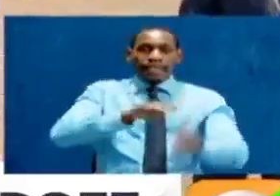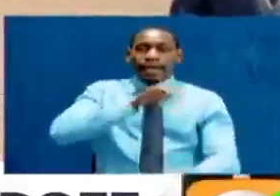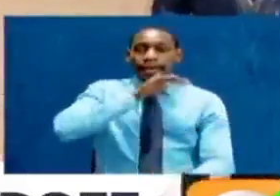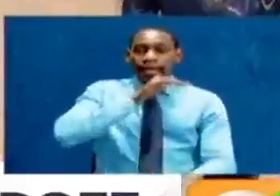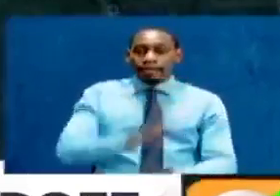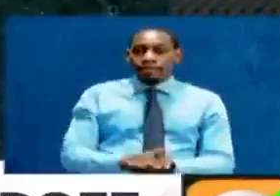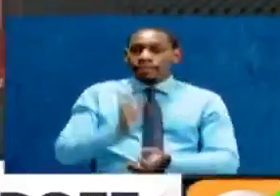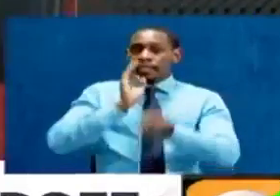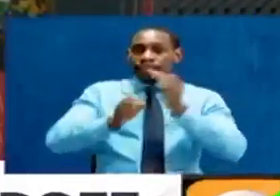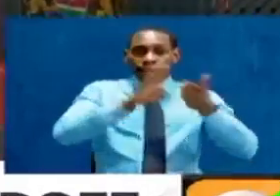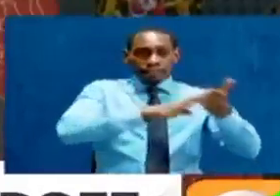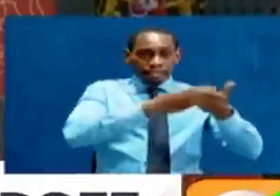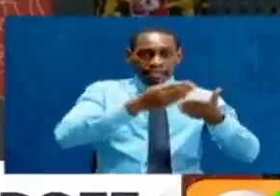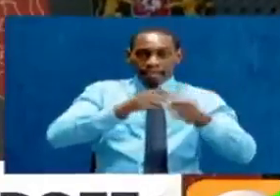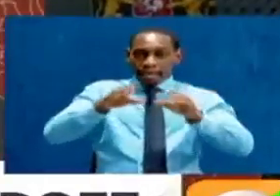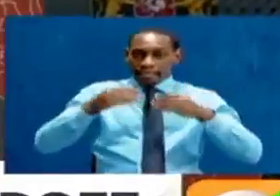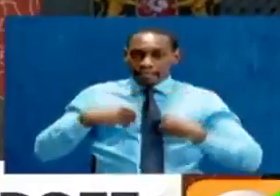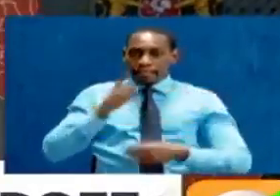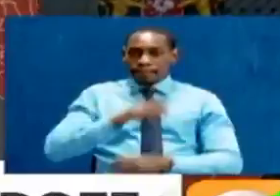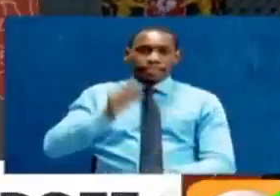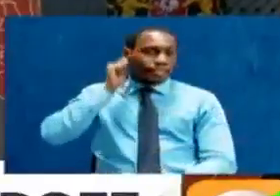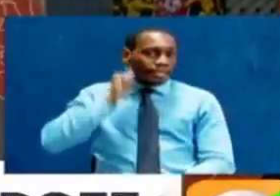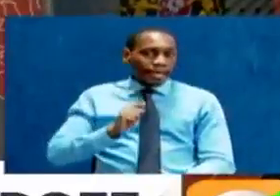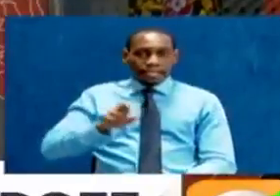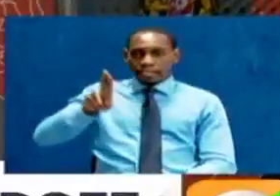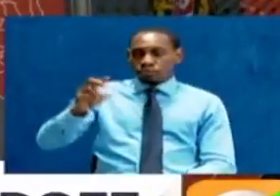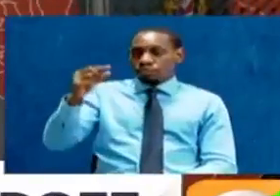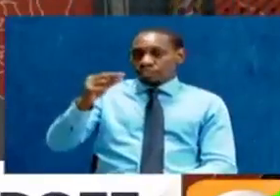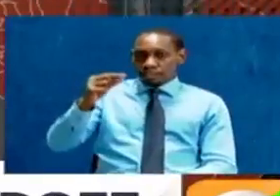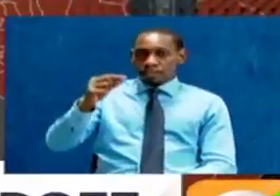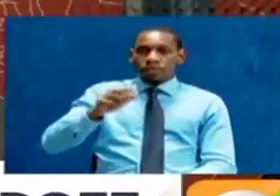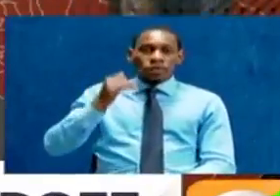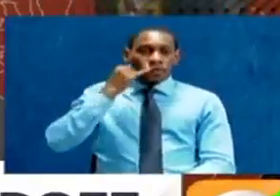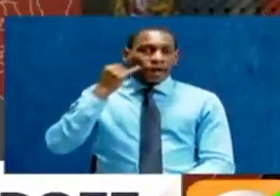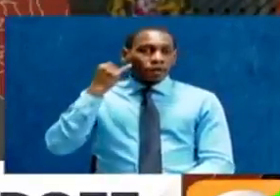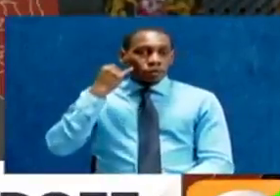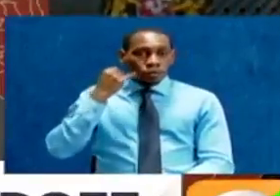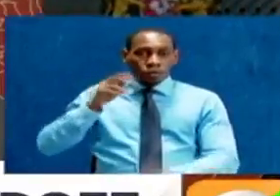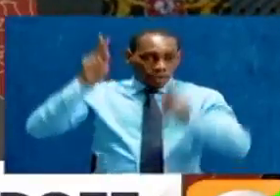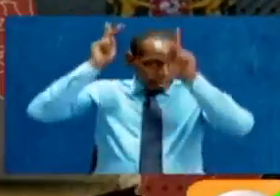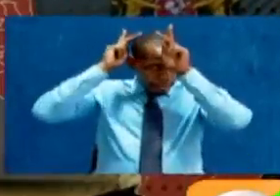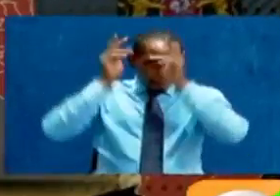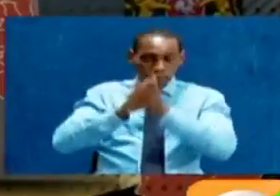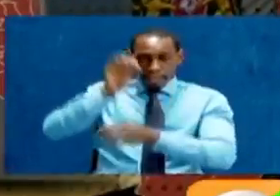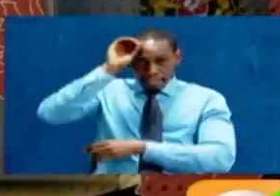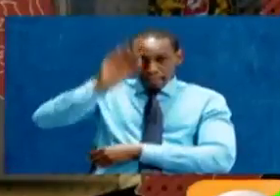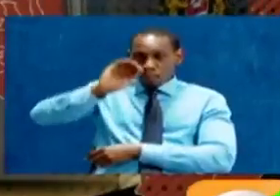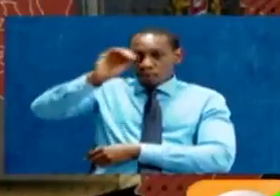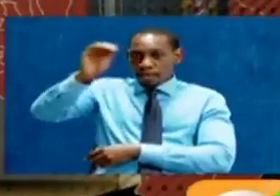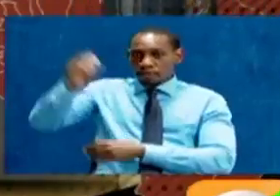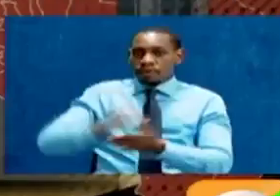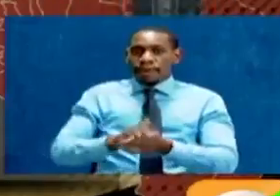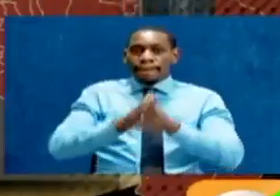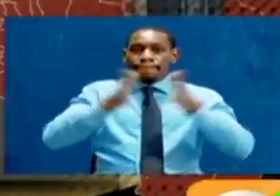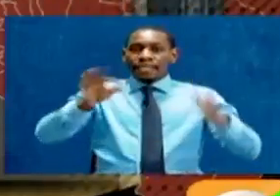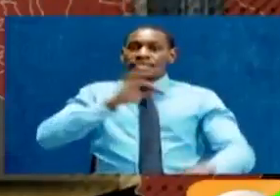Raila Odinga. If the formula is applied, Nandi, Uasin Gishu, Nakuru, Kakamega and Kiambu counties